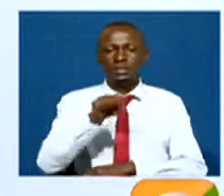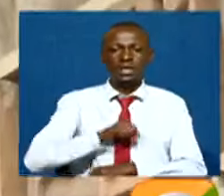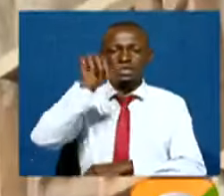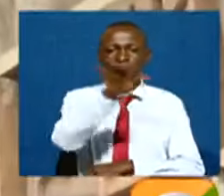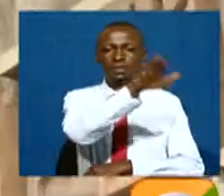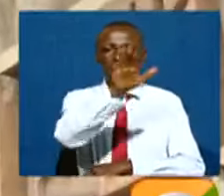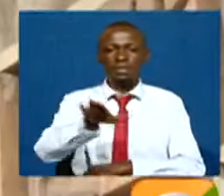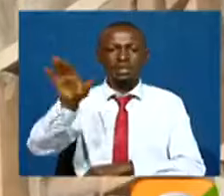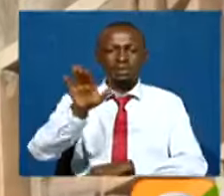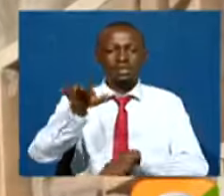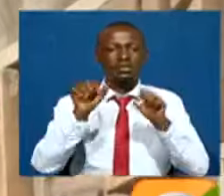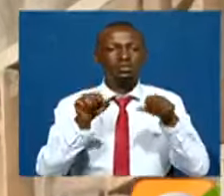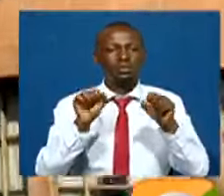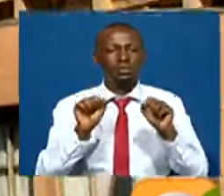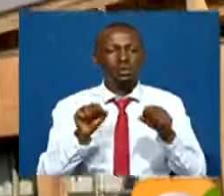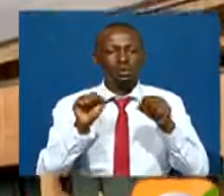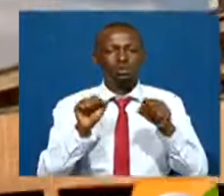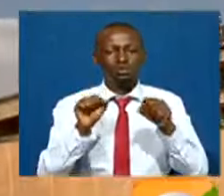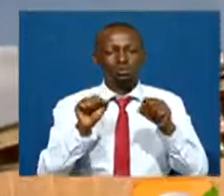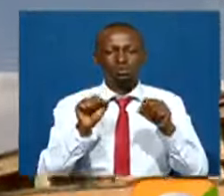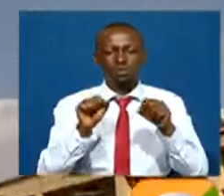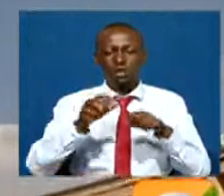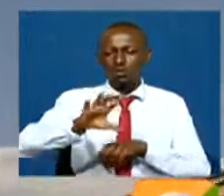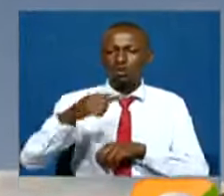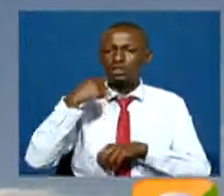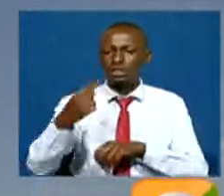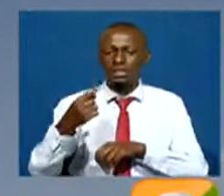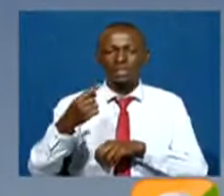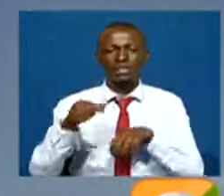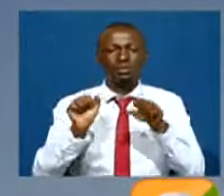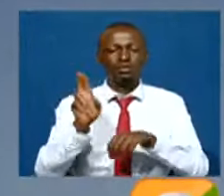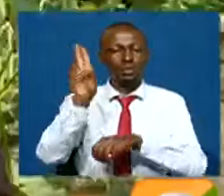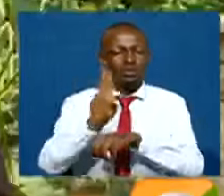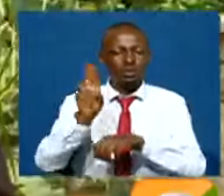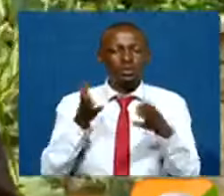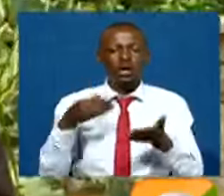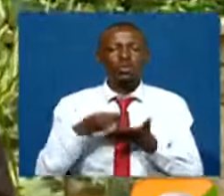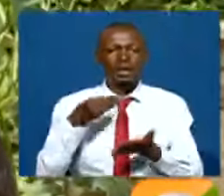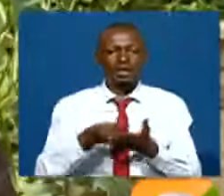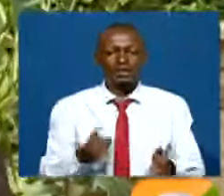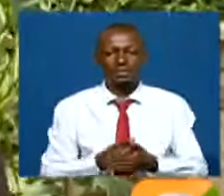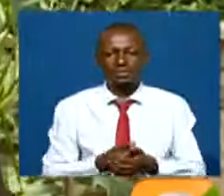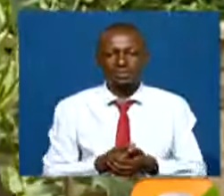part, has mounted ceilings on the expenditure by counties on recurrent expenditure. With the